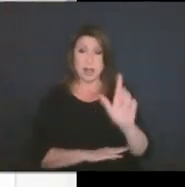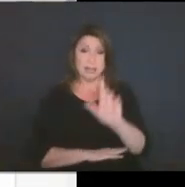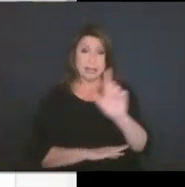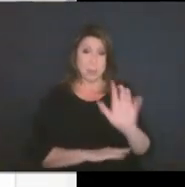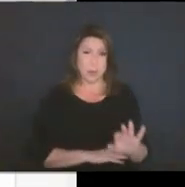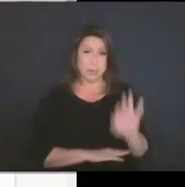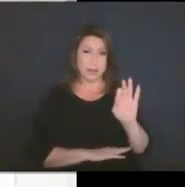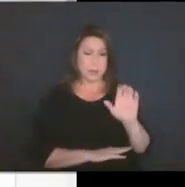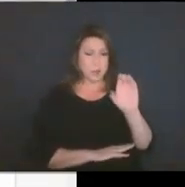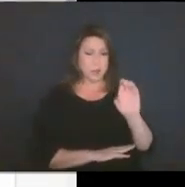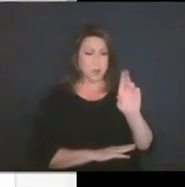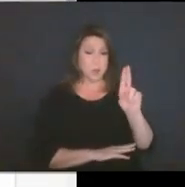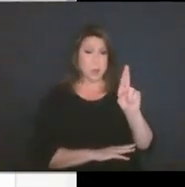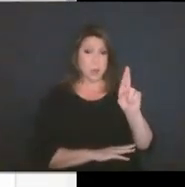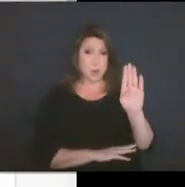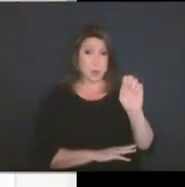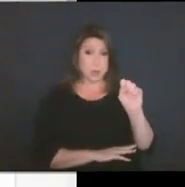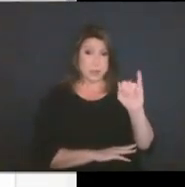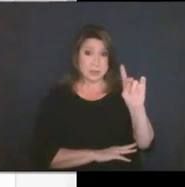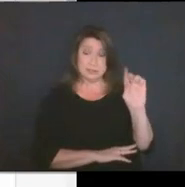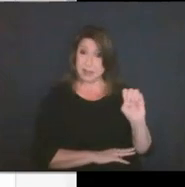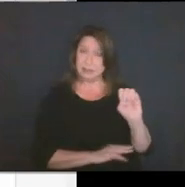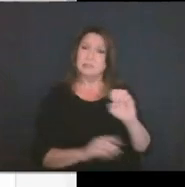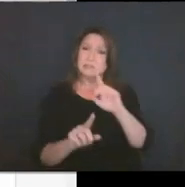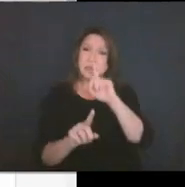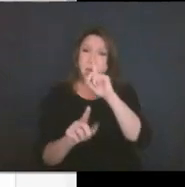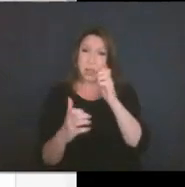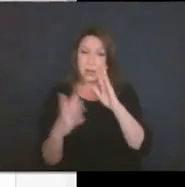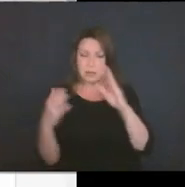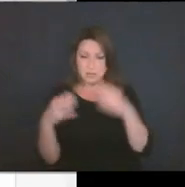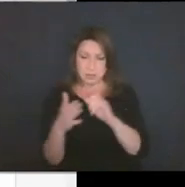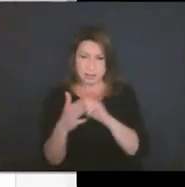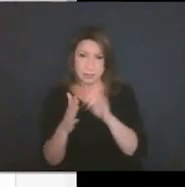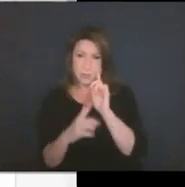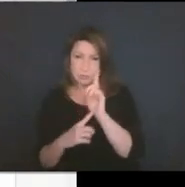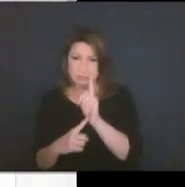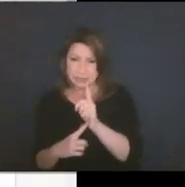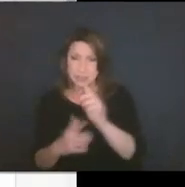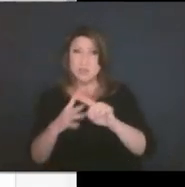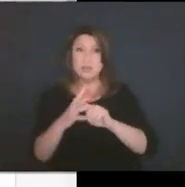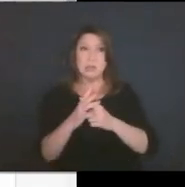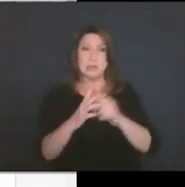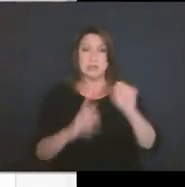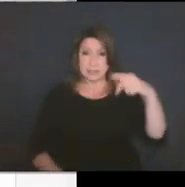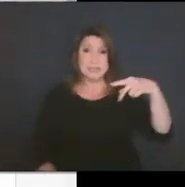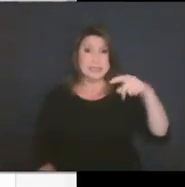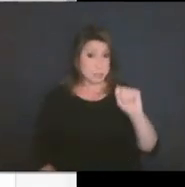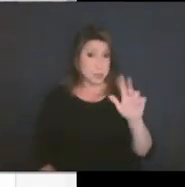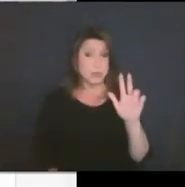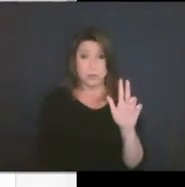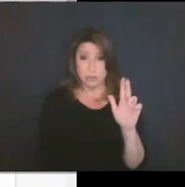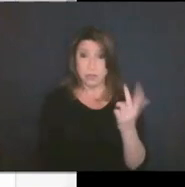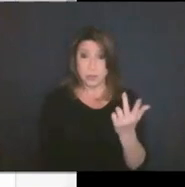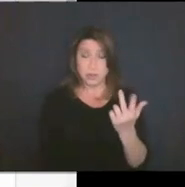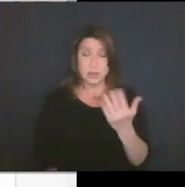So I really want to spend some time talking about curbside since we're starting this on September the 3rd.